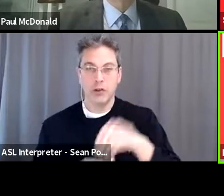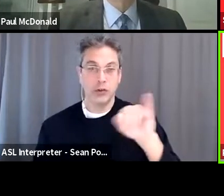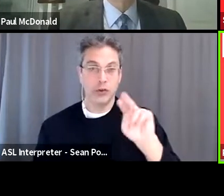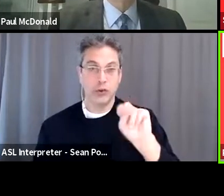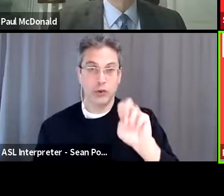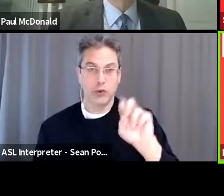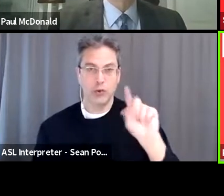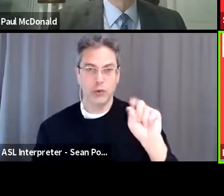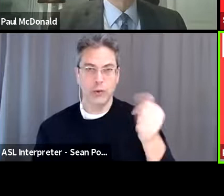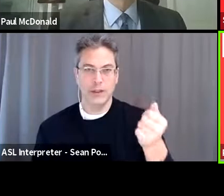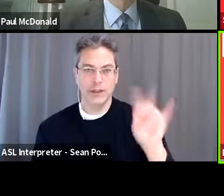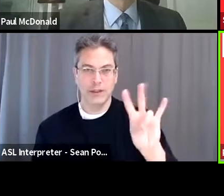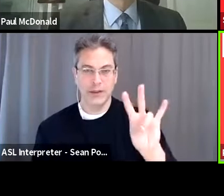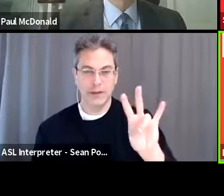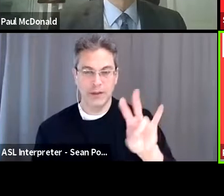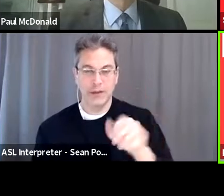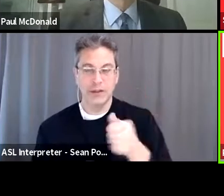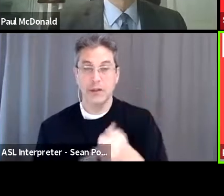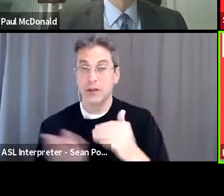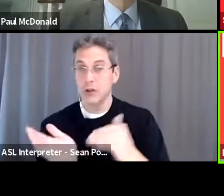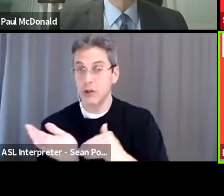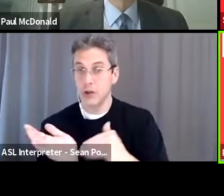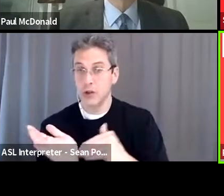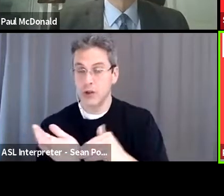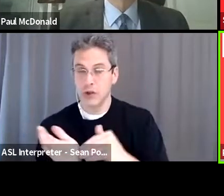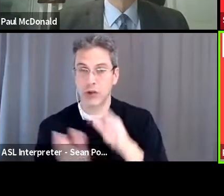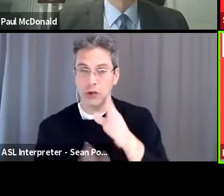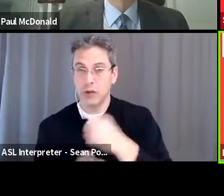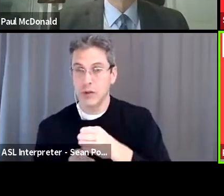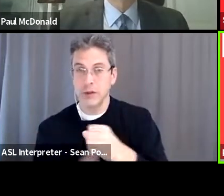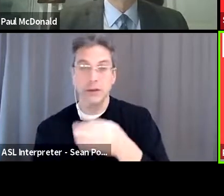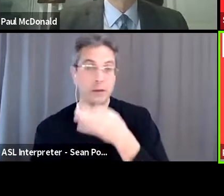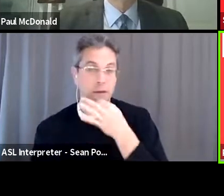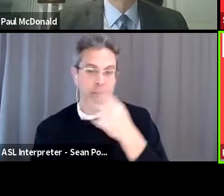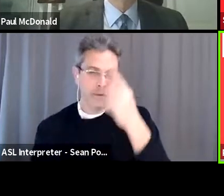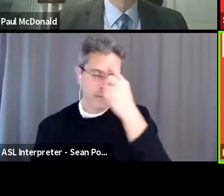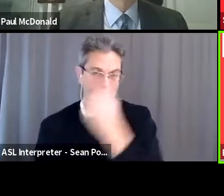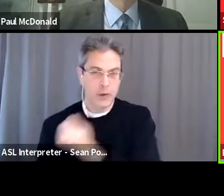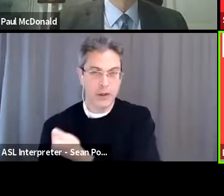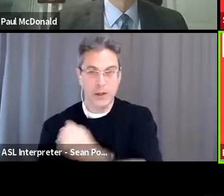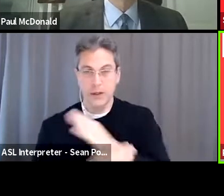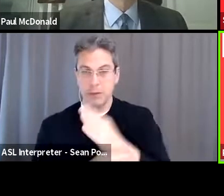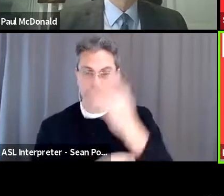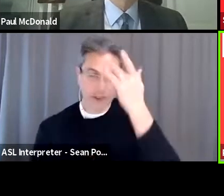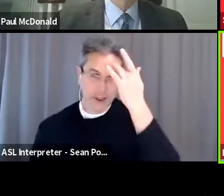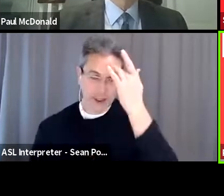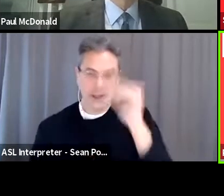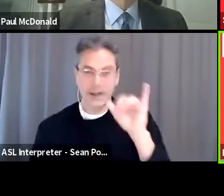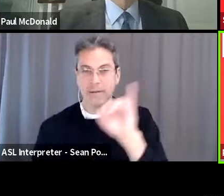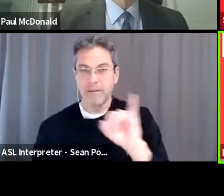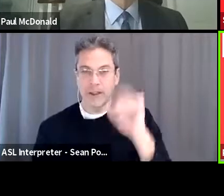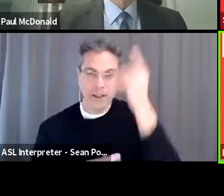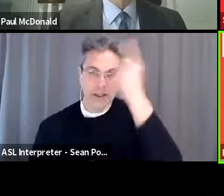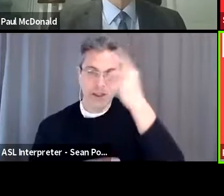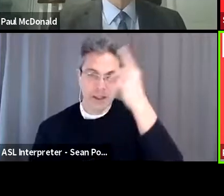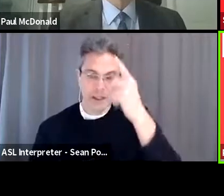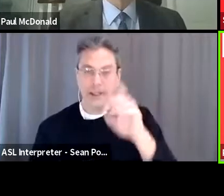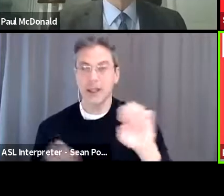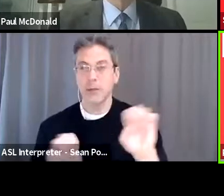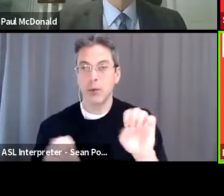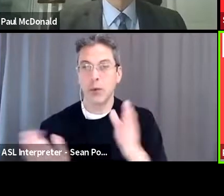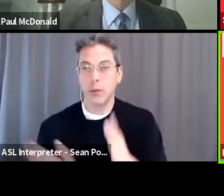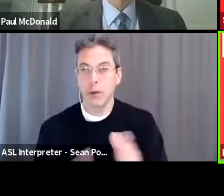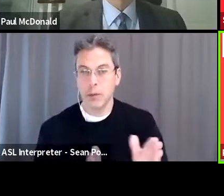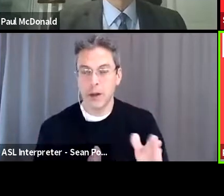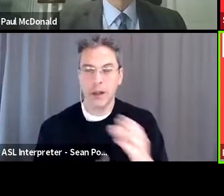2017. She is a physician with expertise in immunization, infectious disease, emergency preparedness, and